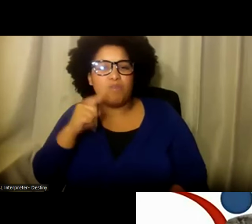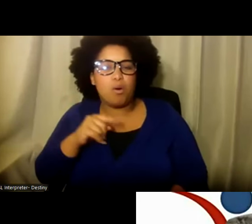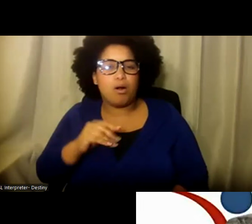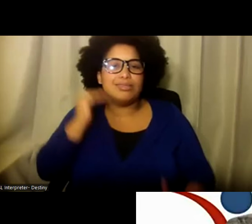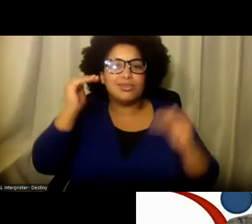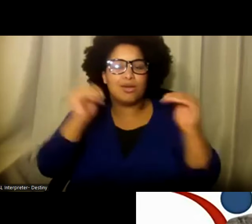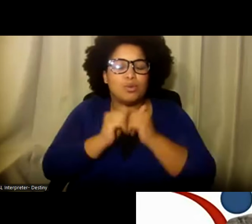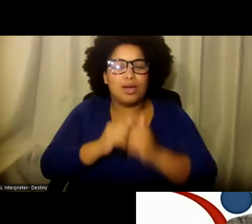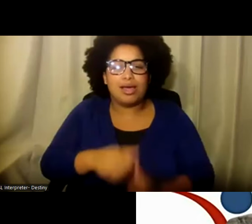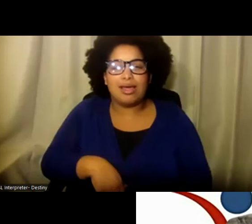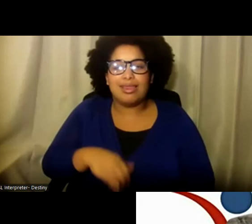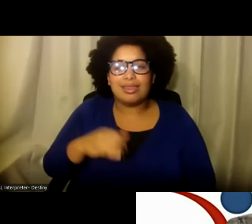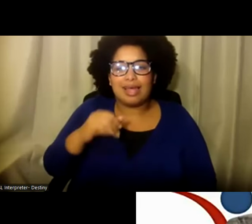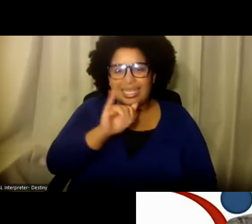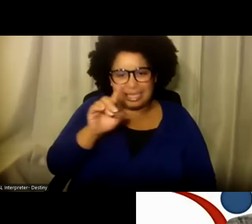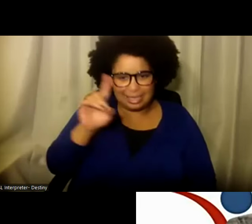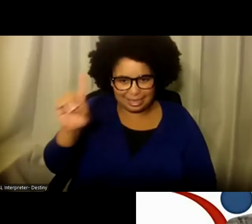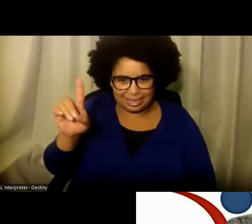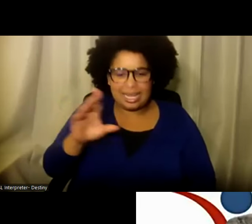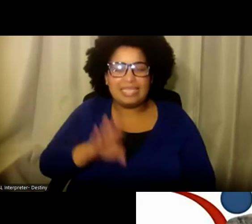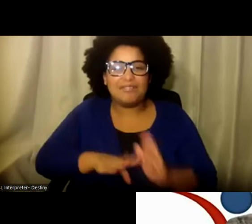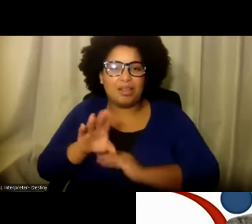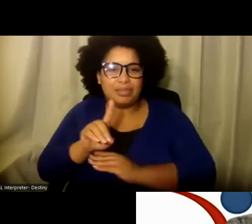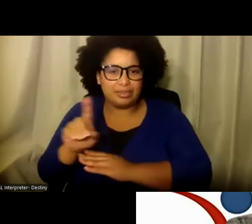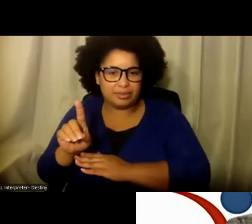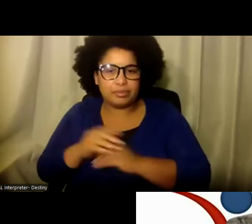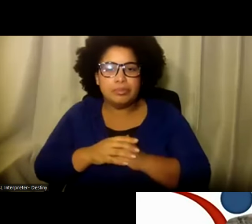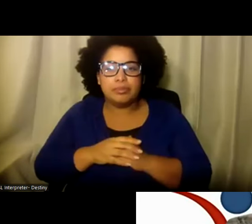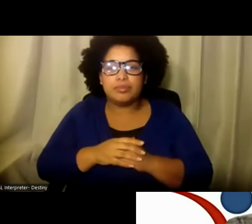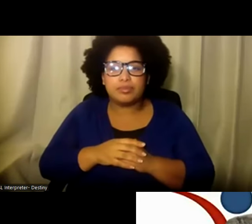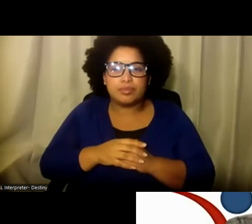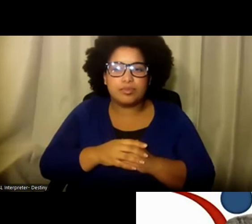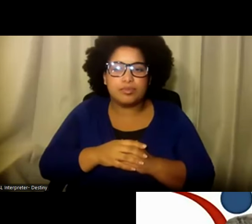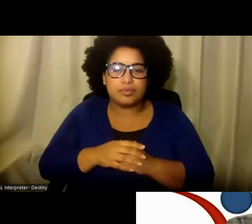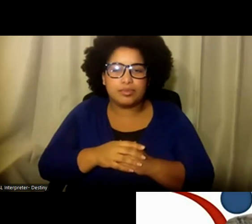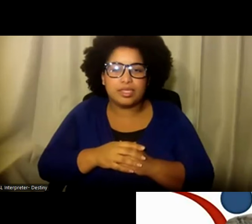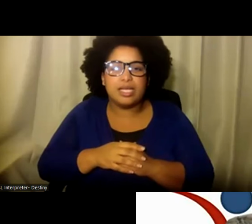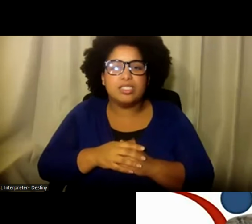And we have two working galleries in Petaluma and Novato that showcase our artist work.